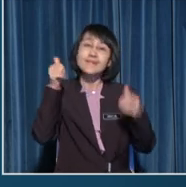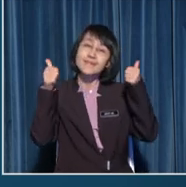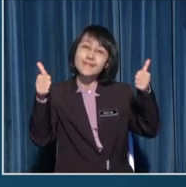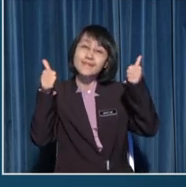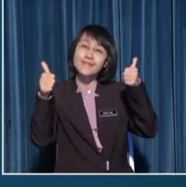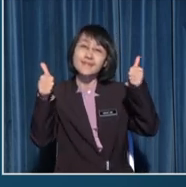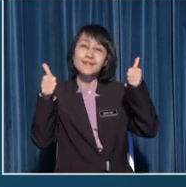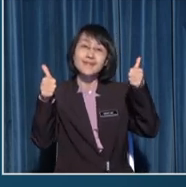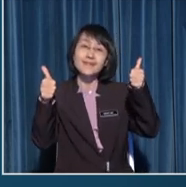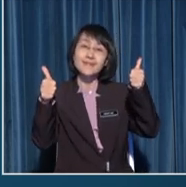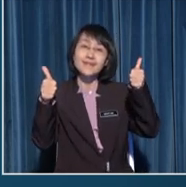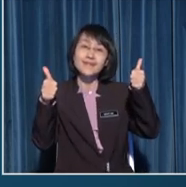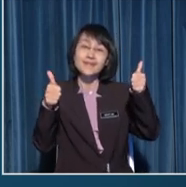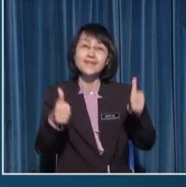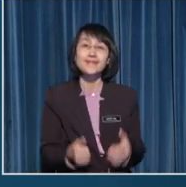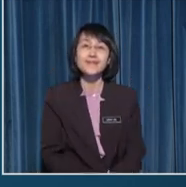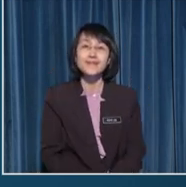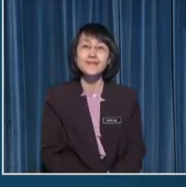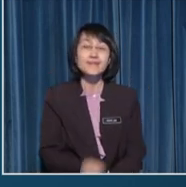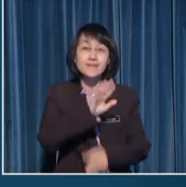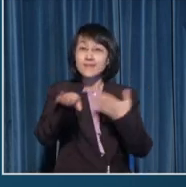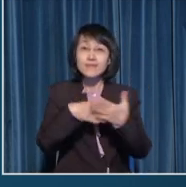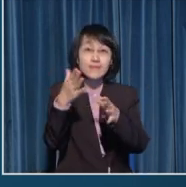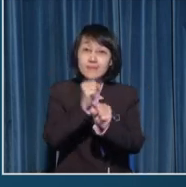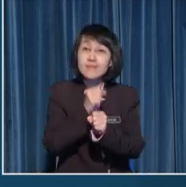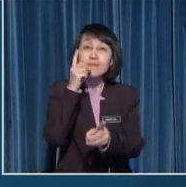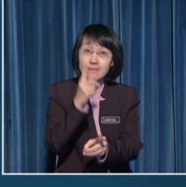done! Get them all right?